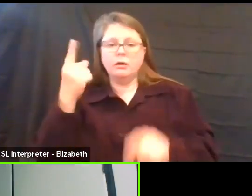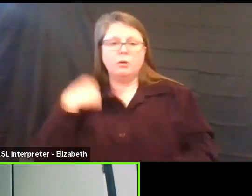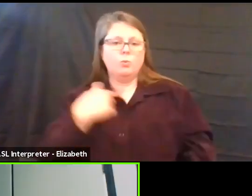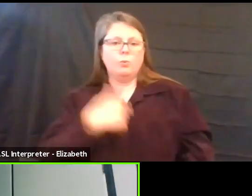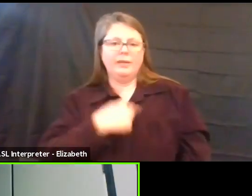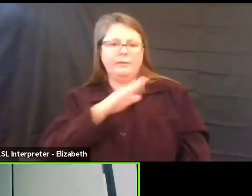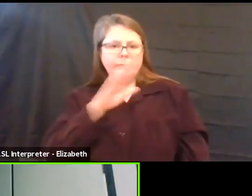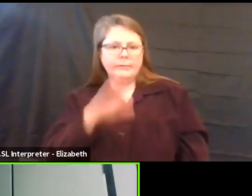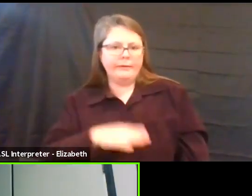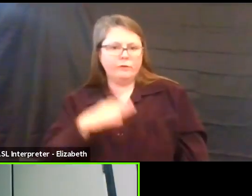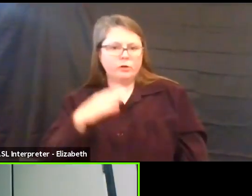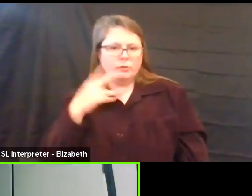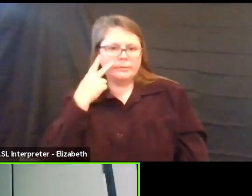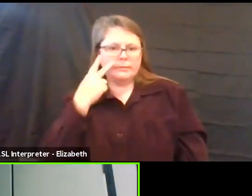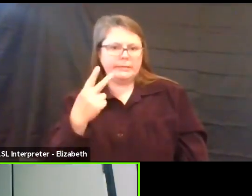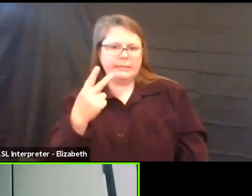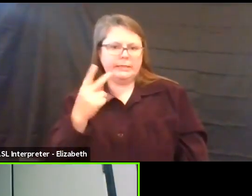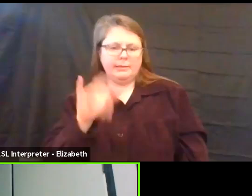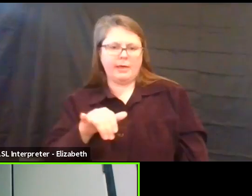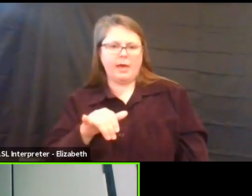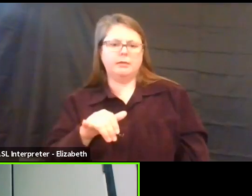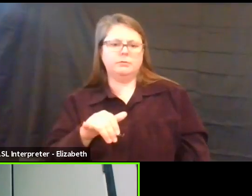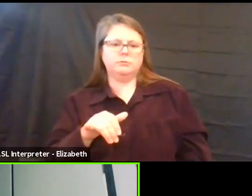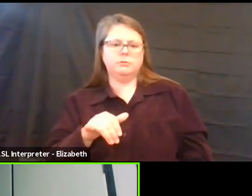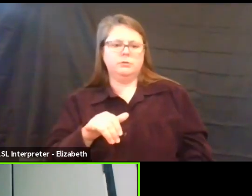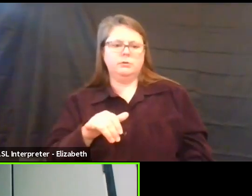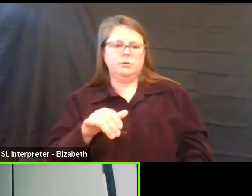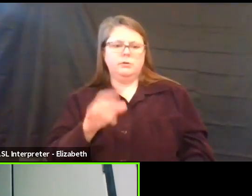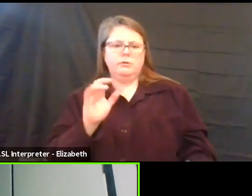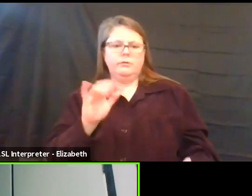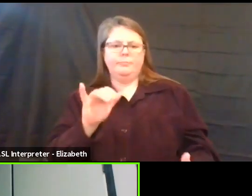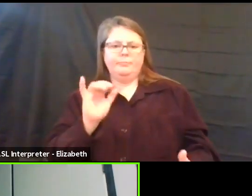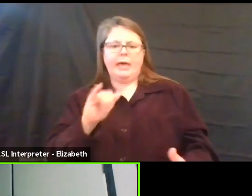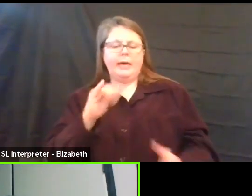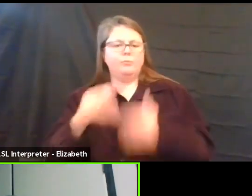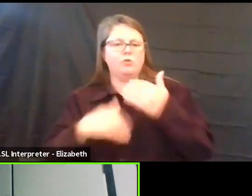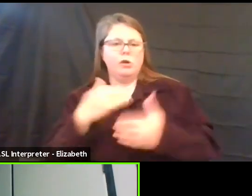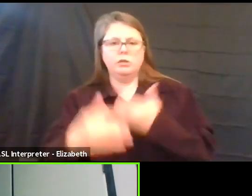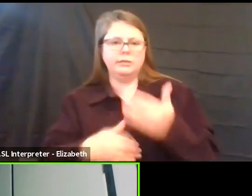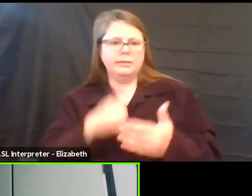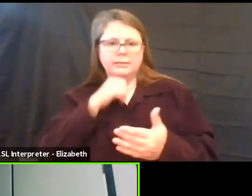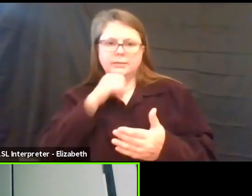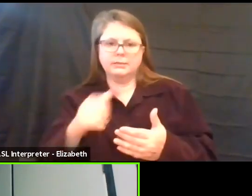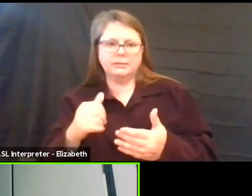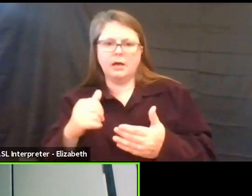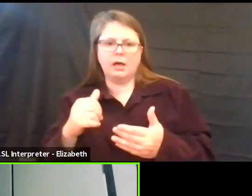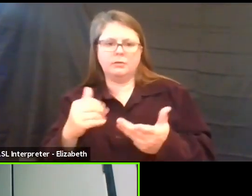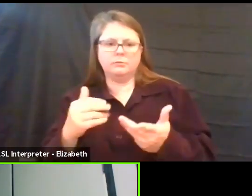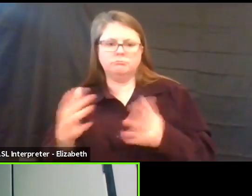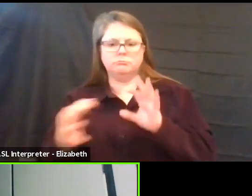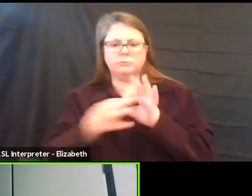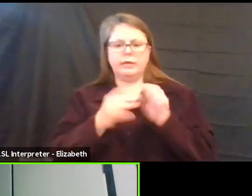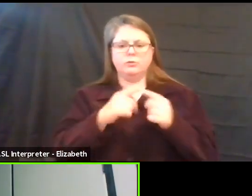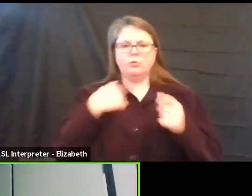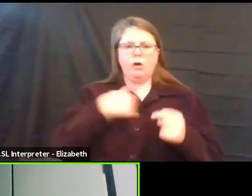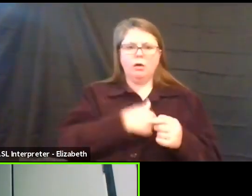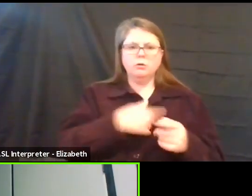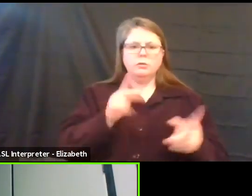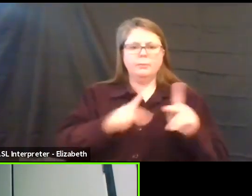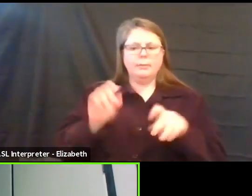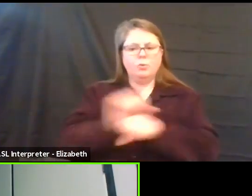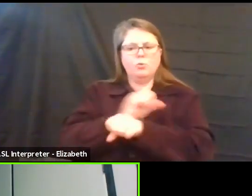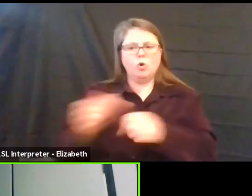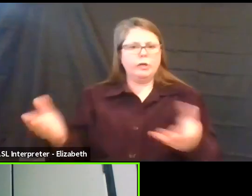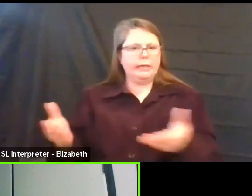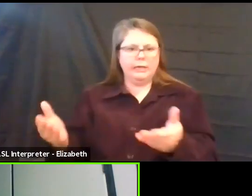the field staff and the folks that are working here on the event. So those are